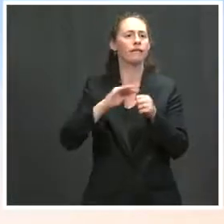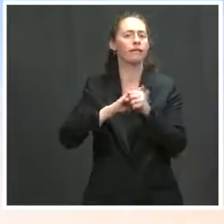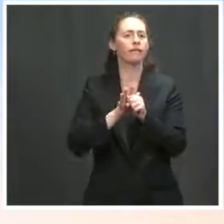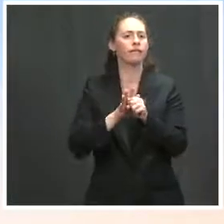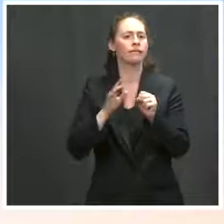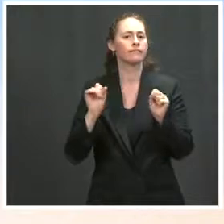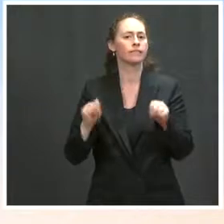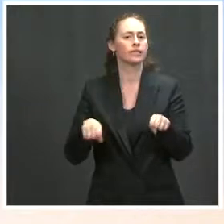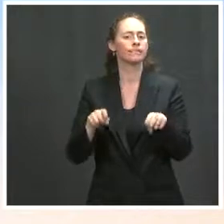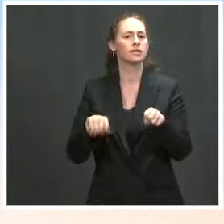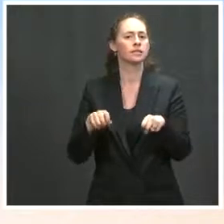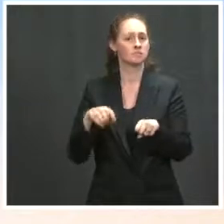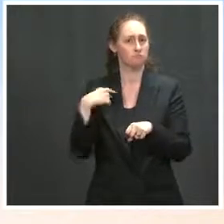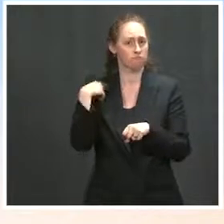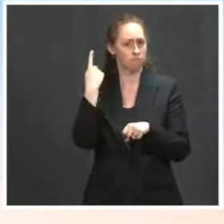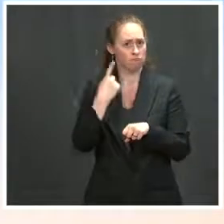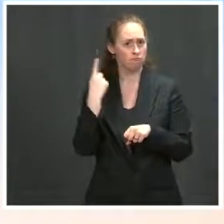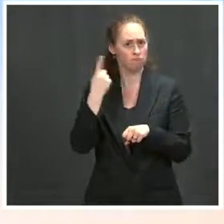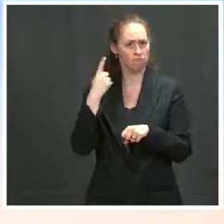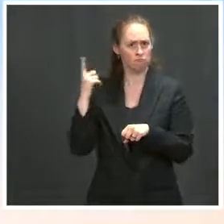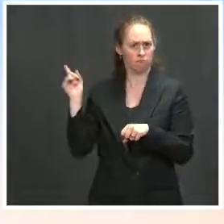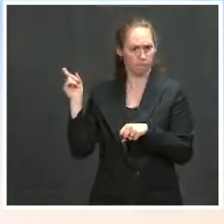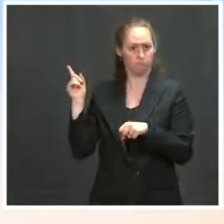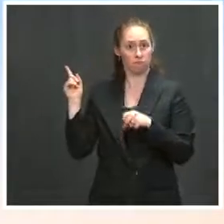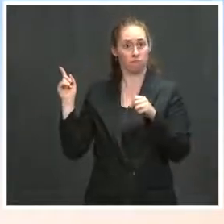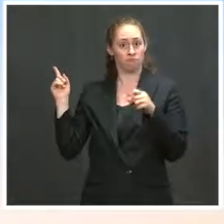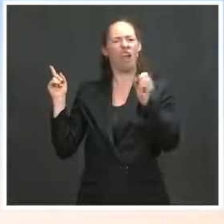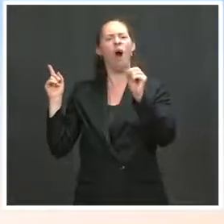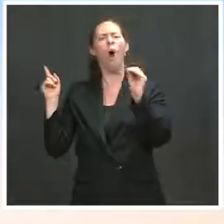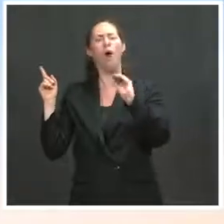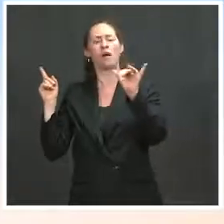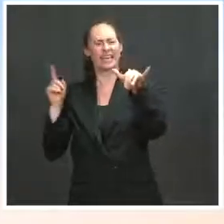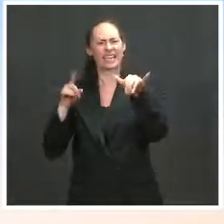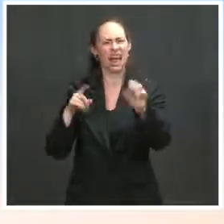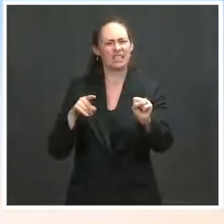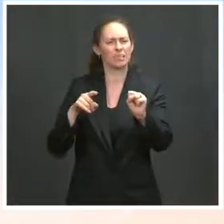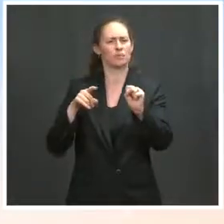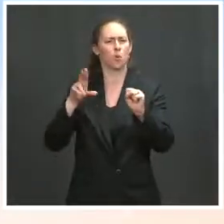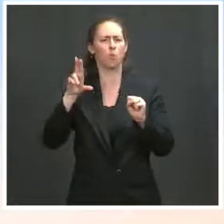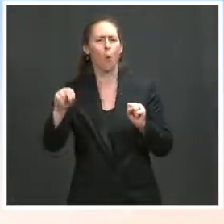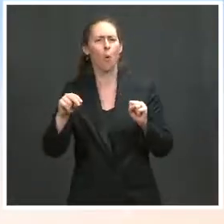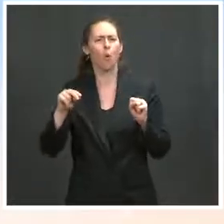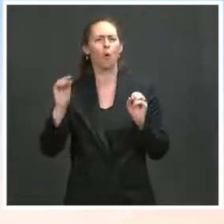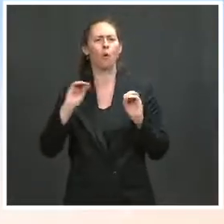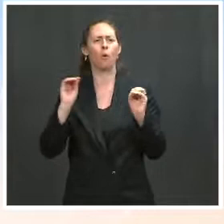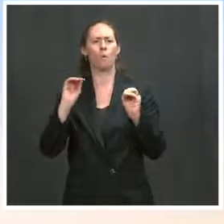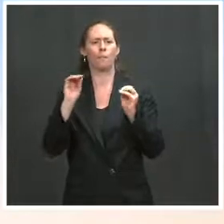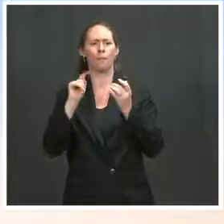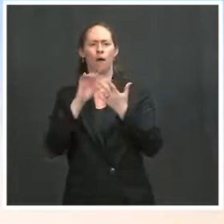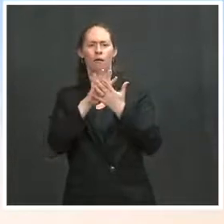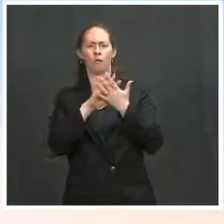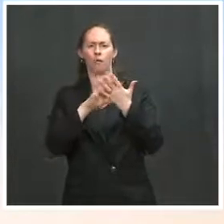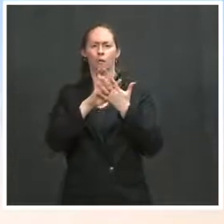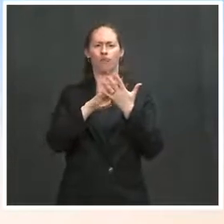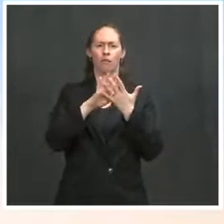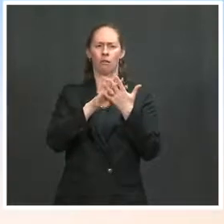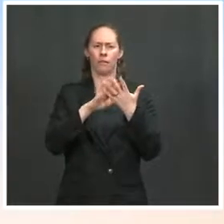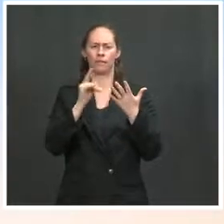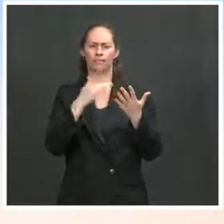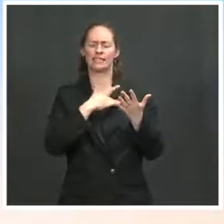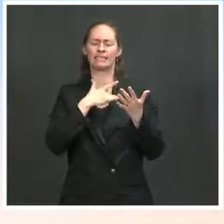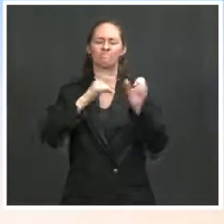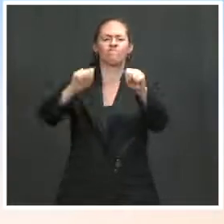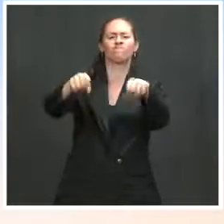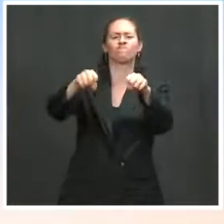that it's certain, but that it at least has the credence that deserves a kind of full investigation. And so I